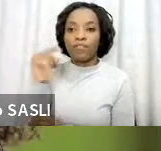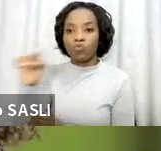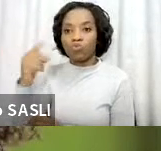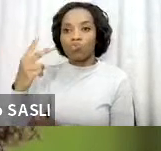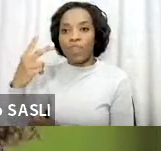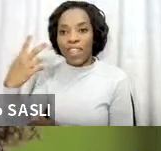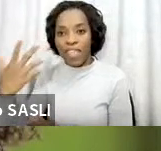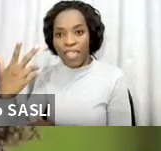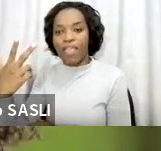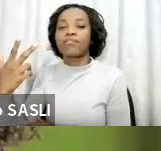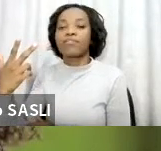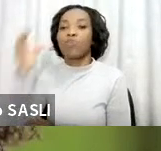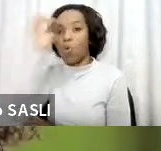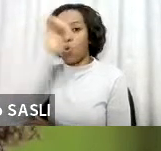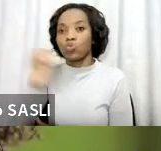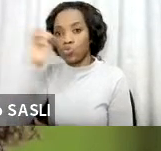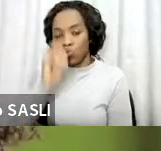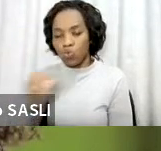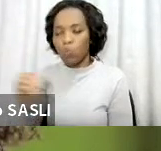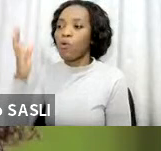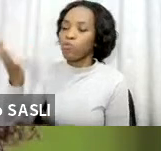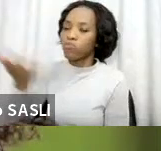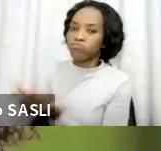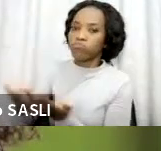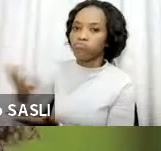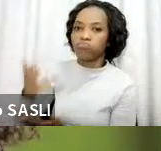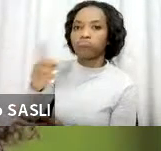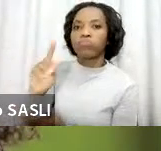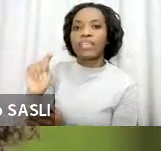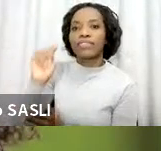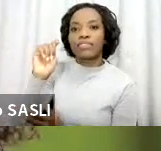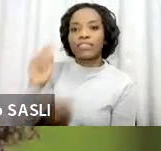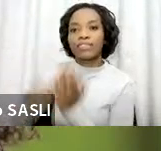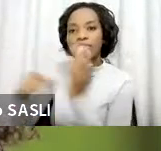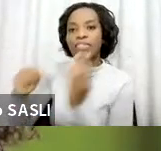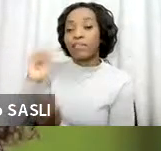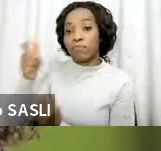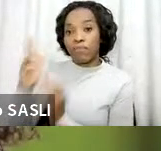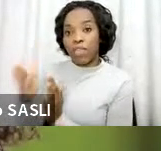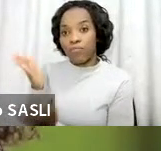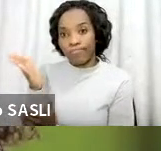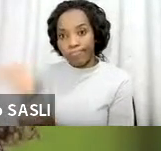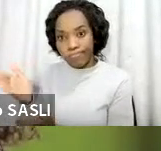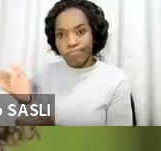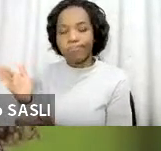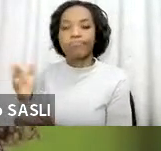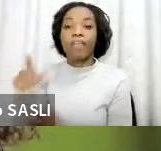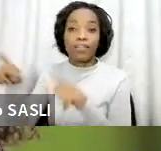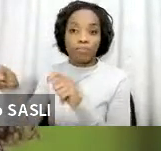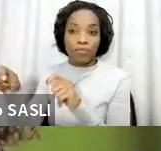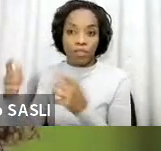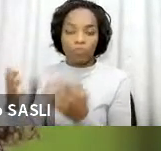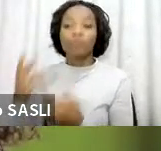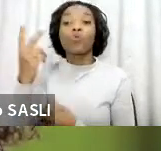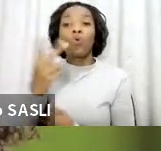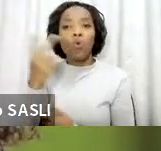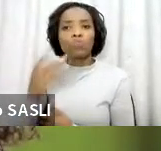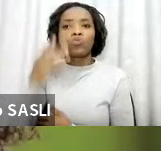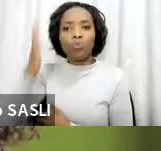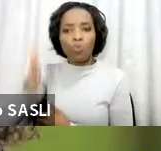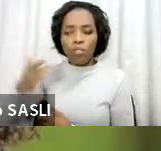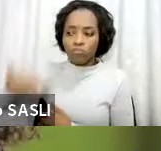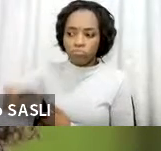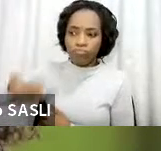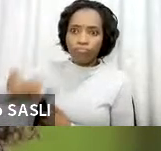well as we will be engaging with taxpayers there. And also, we do from time to time engage with tax